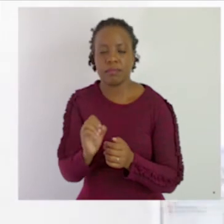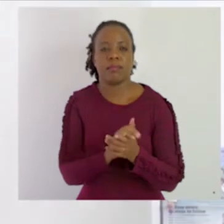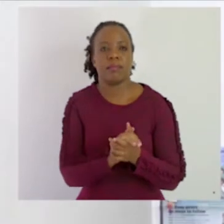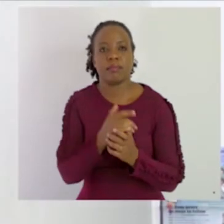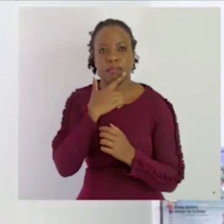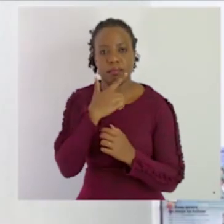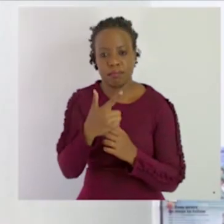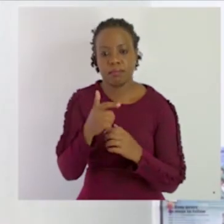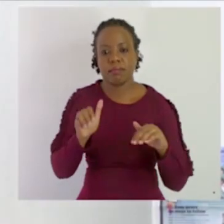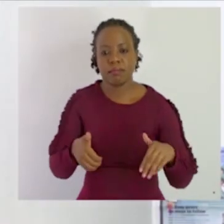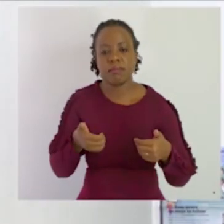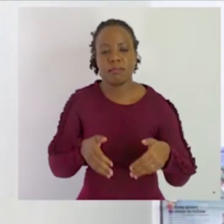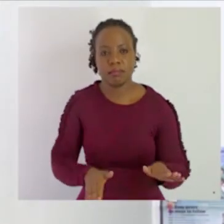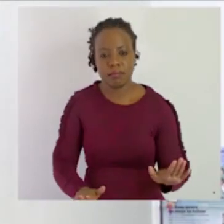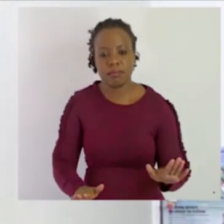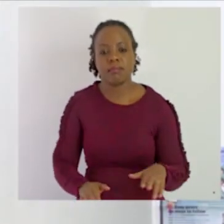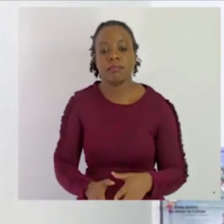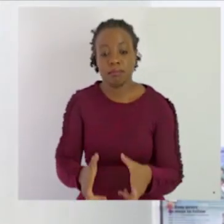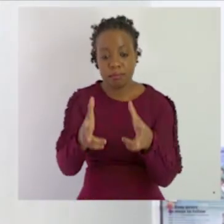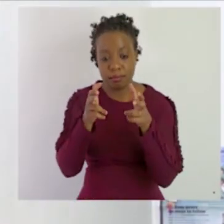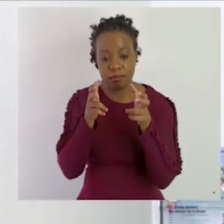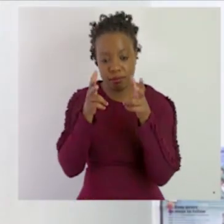boys and girls, for listening.